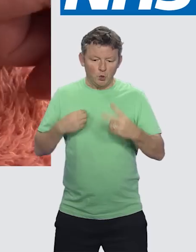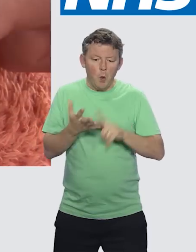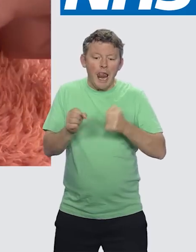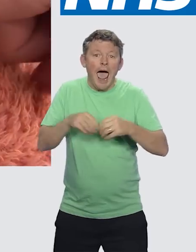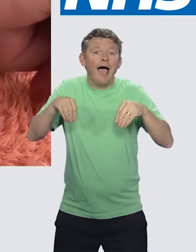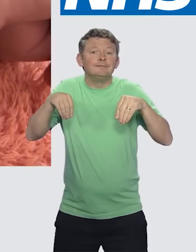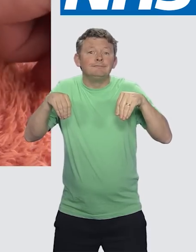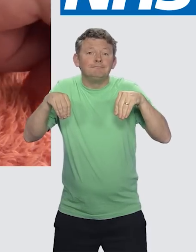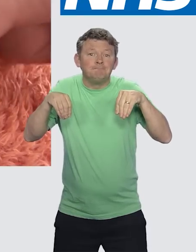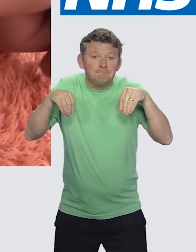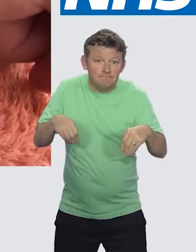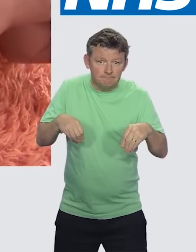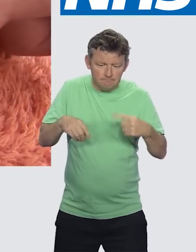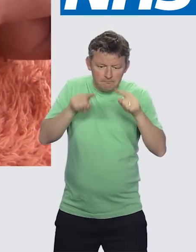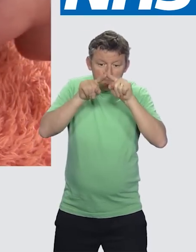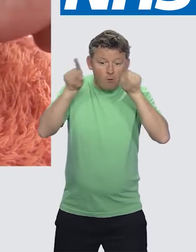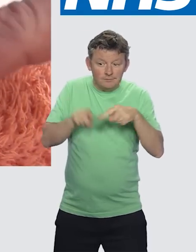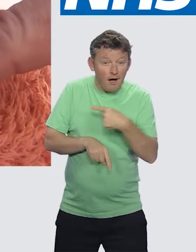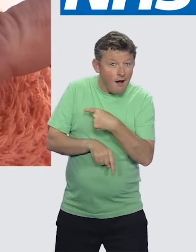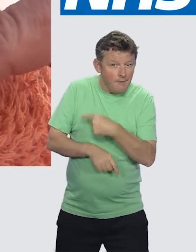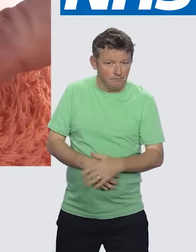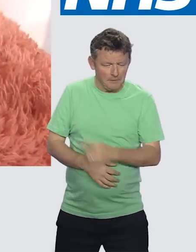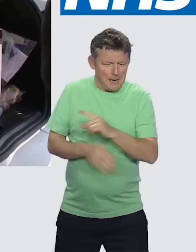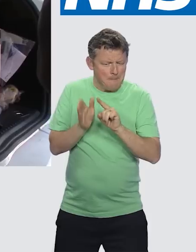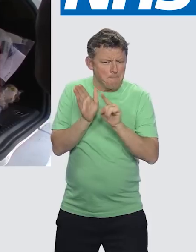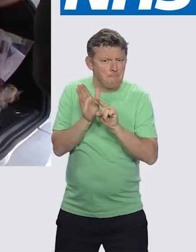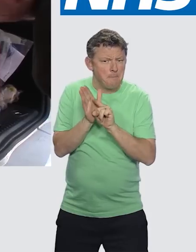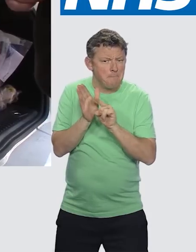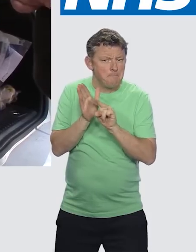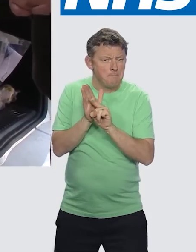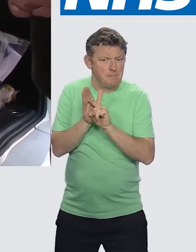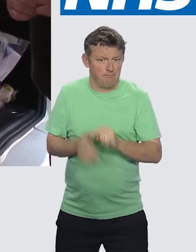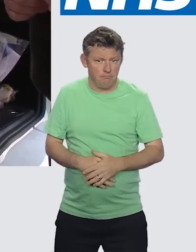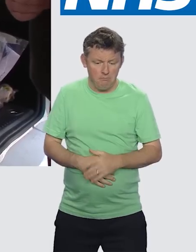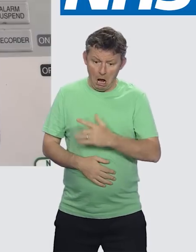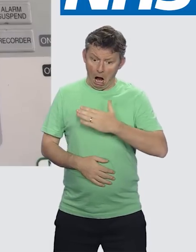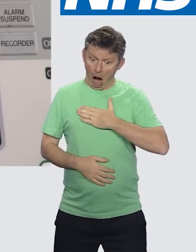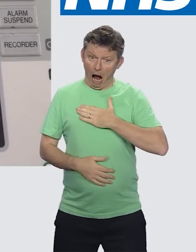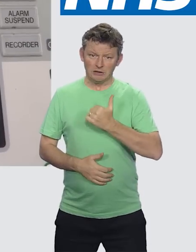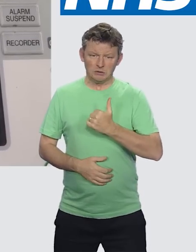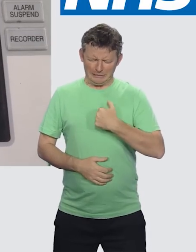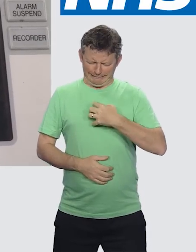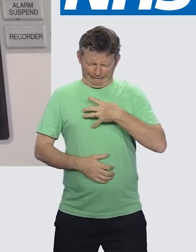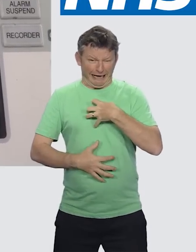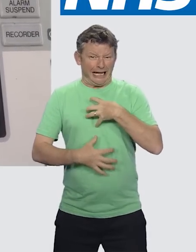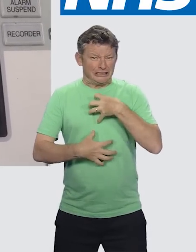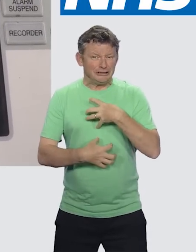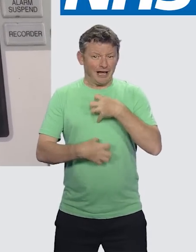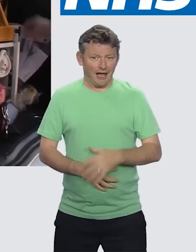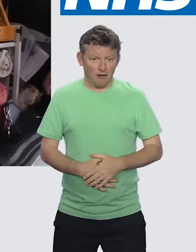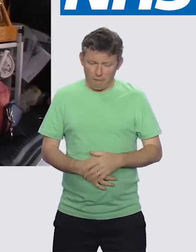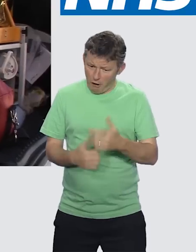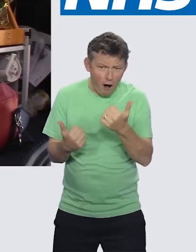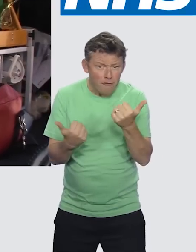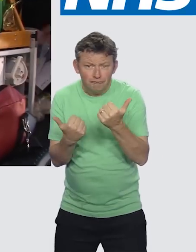on, two on your chest, and two on your legs. We can see on our special monitor here what your heart's doing.